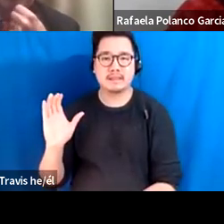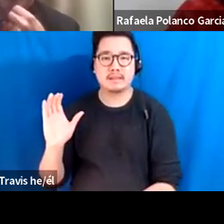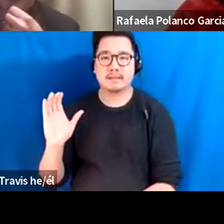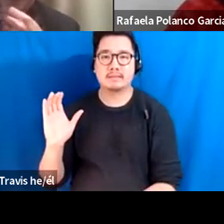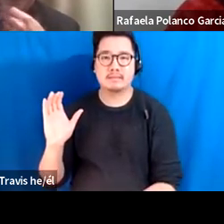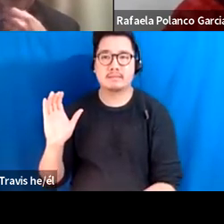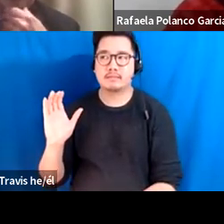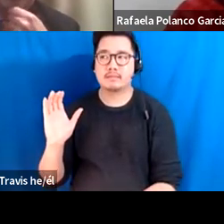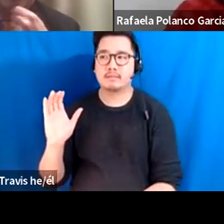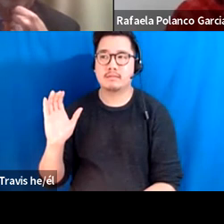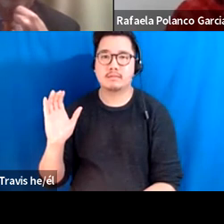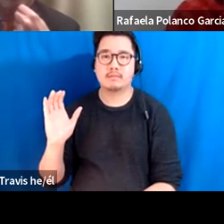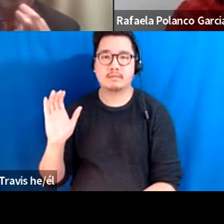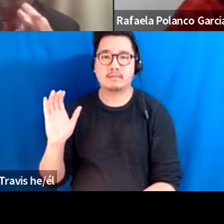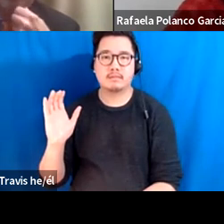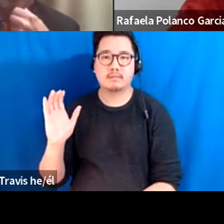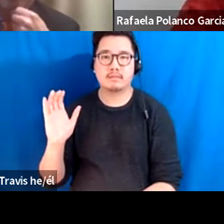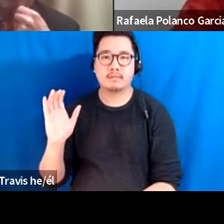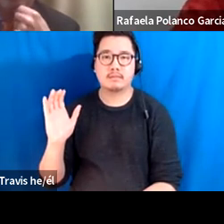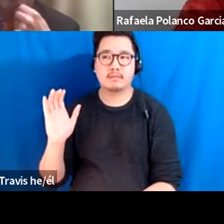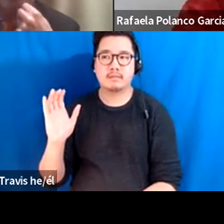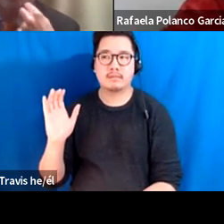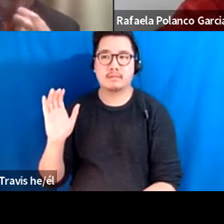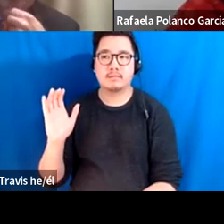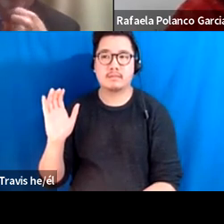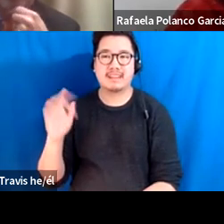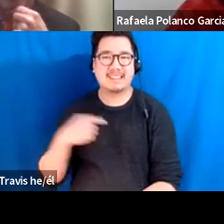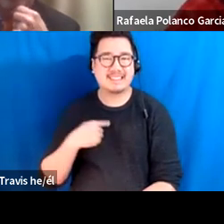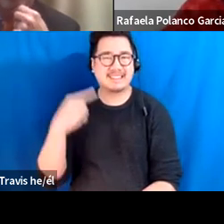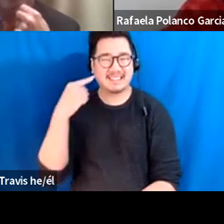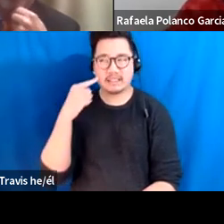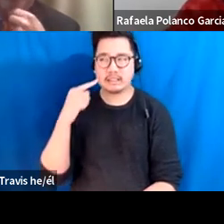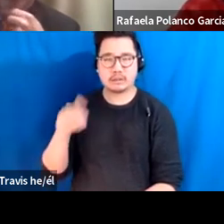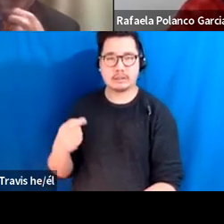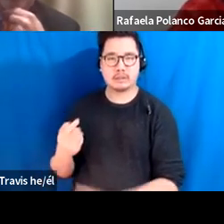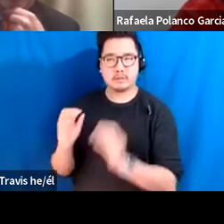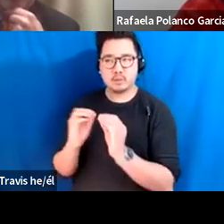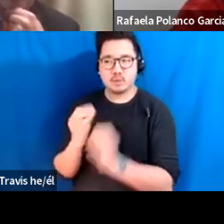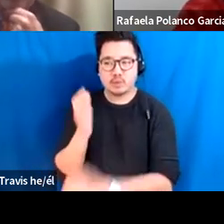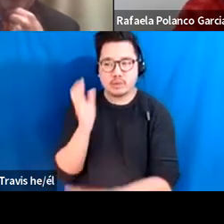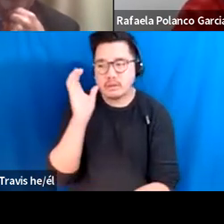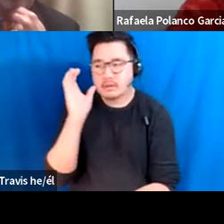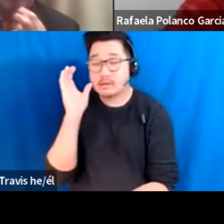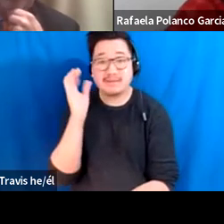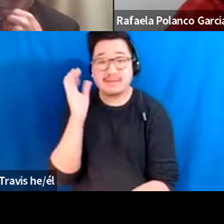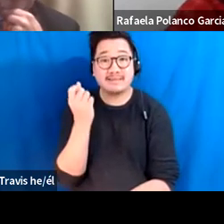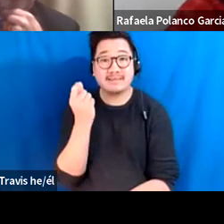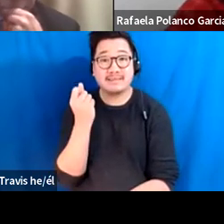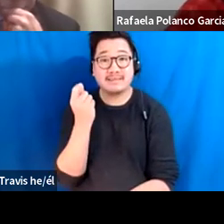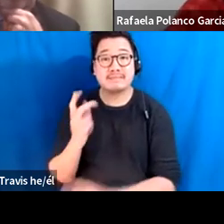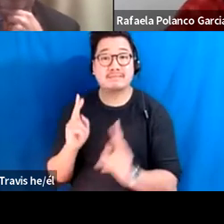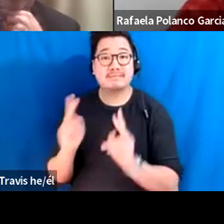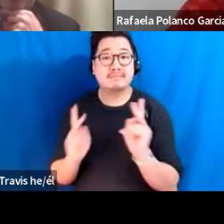i think that it's going to take a a lot of listening because people are not socialized